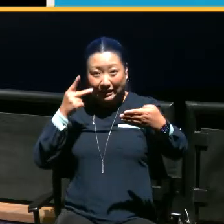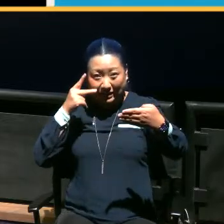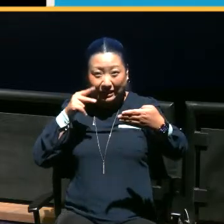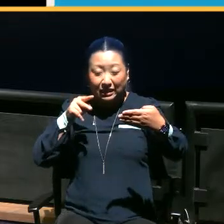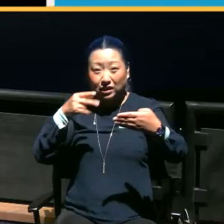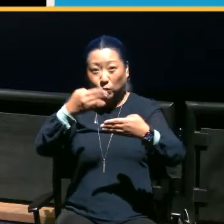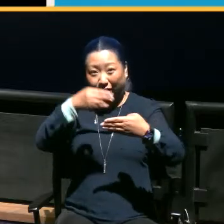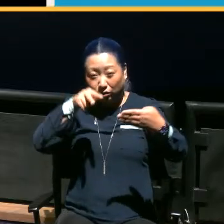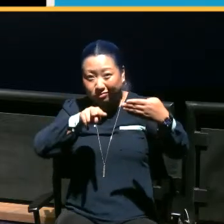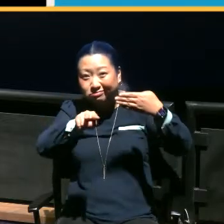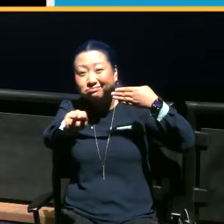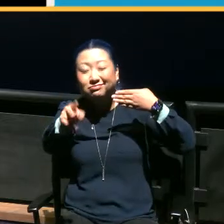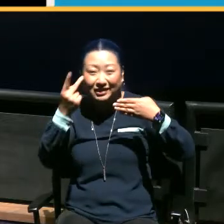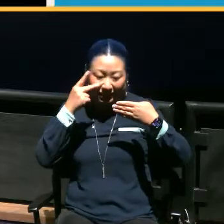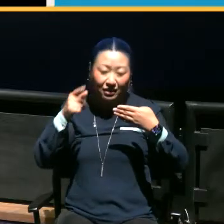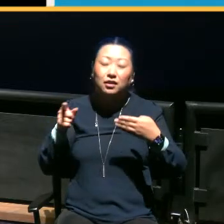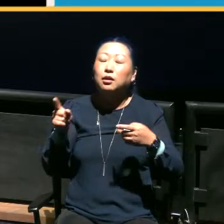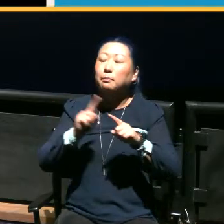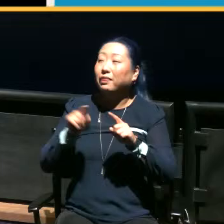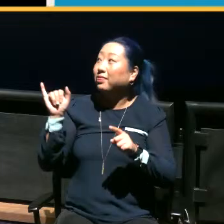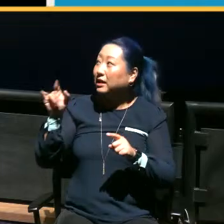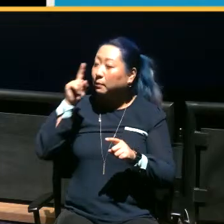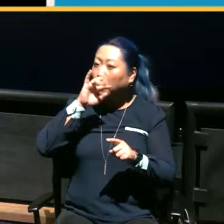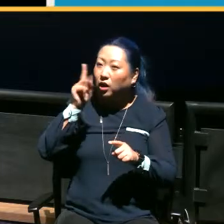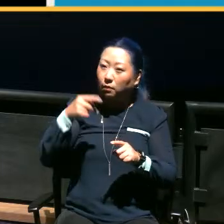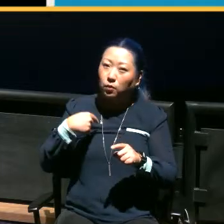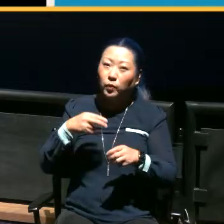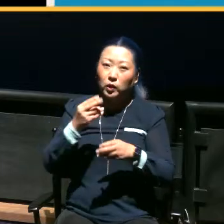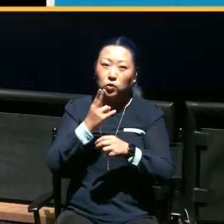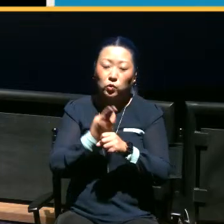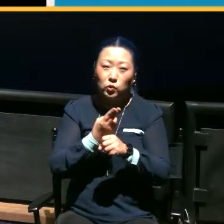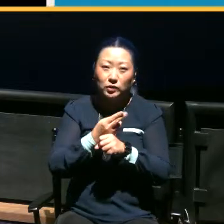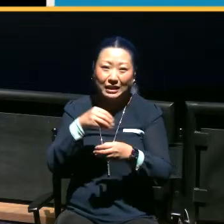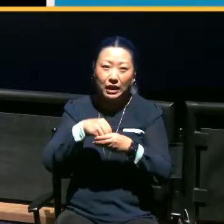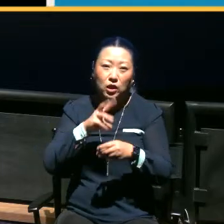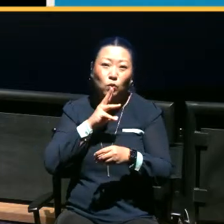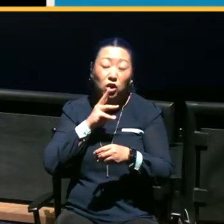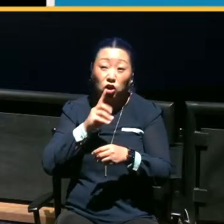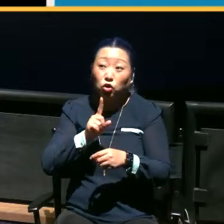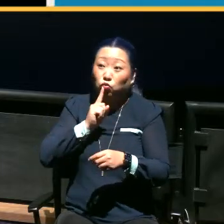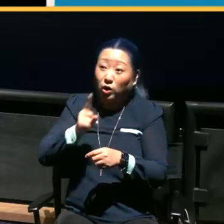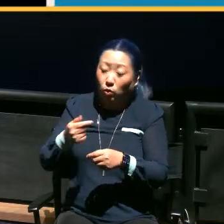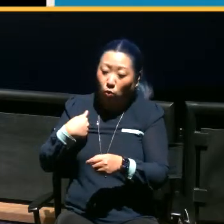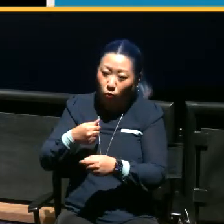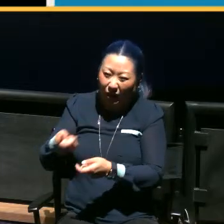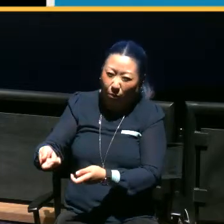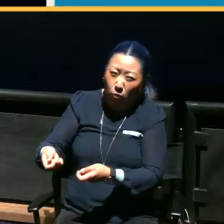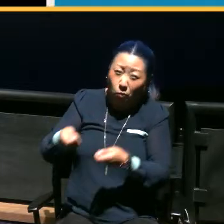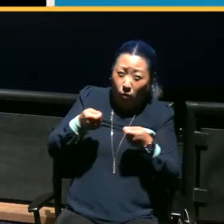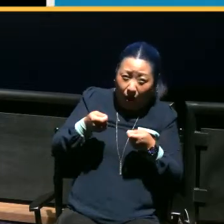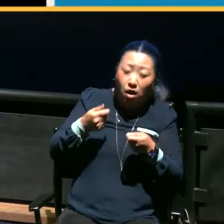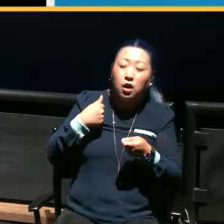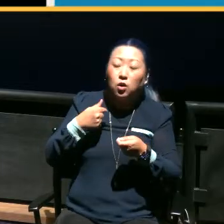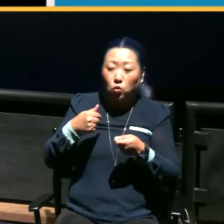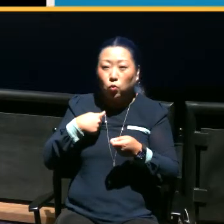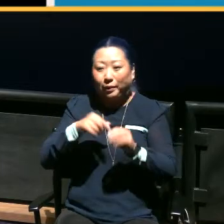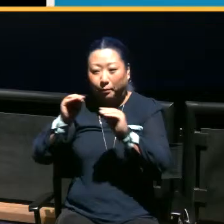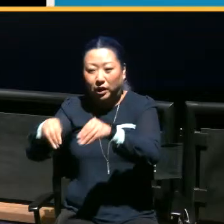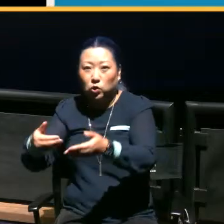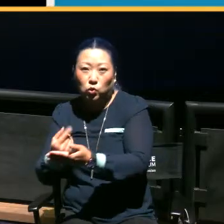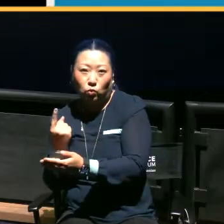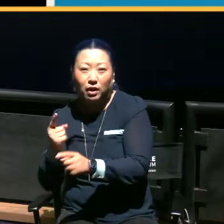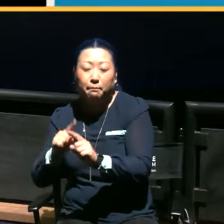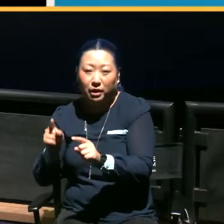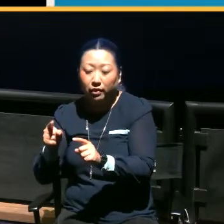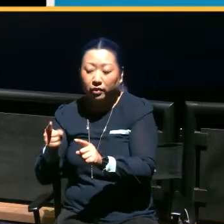we used in the water, and now it's going to be on, the real one that we pulled out of the Hubble. We put a new one in there, and then